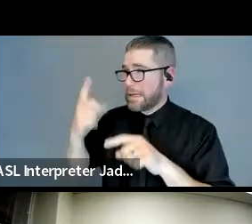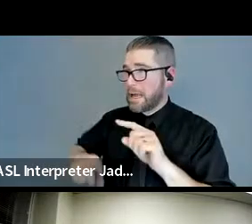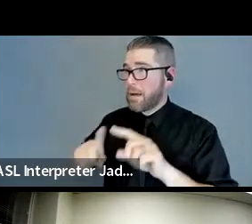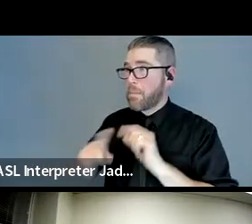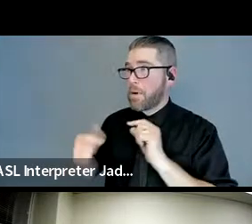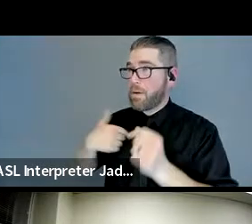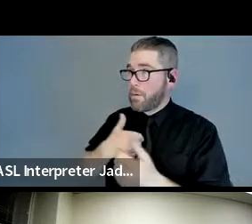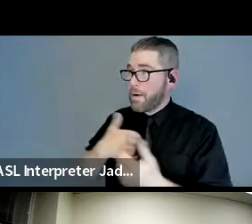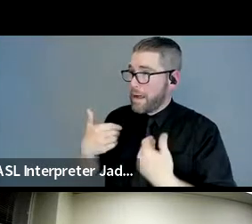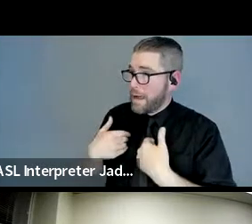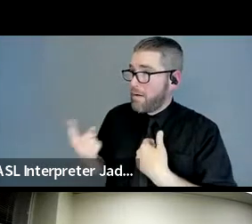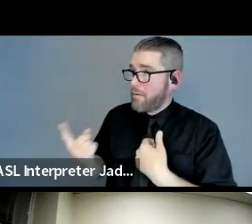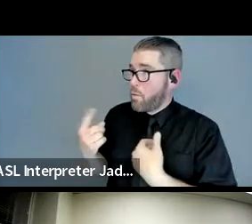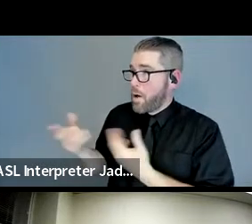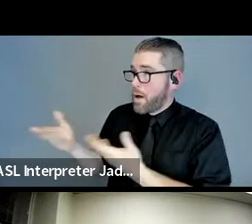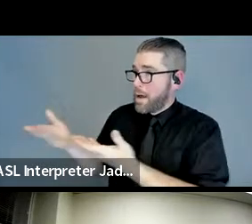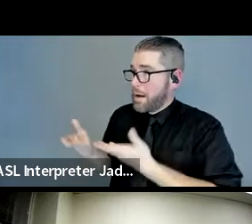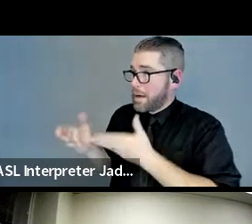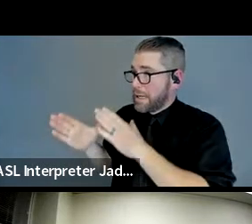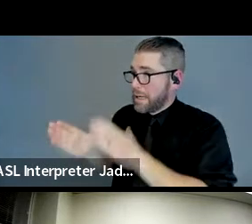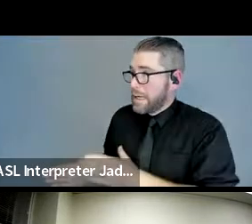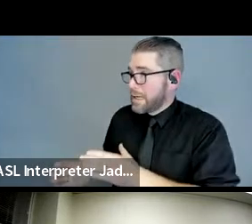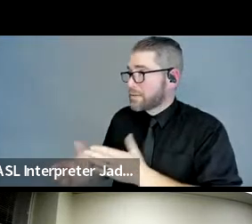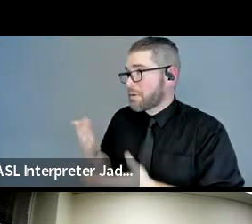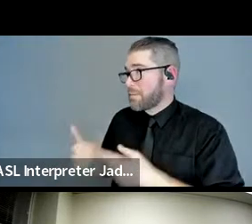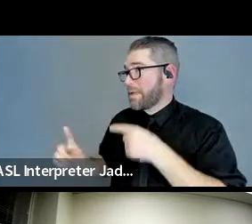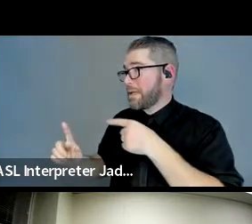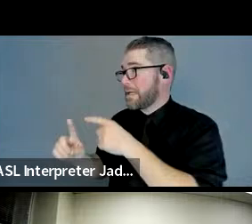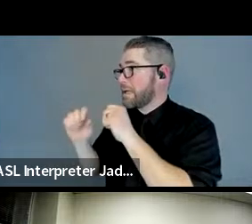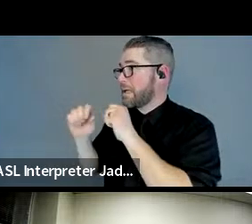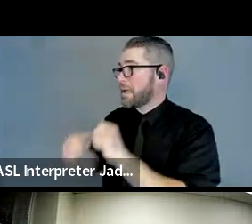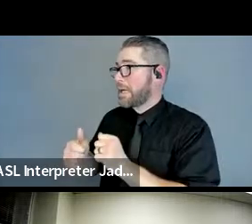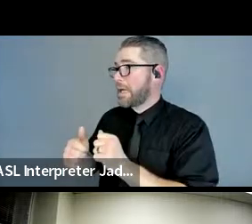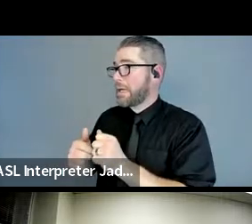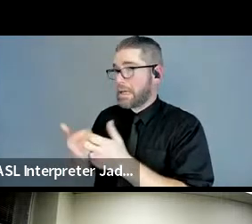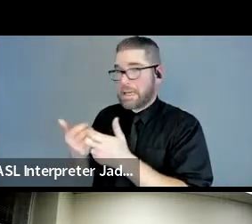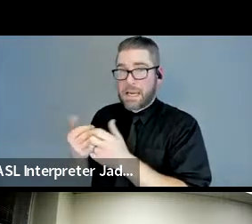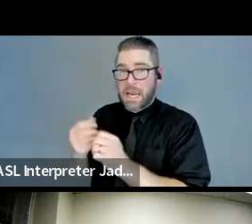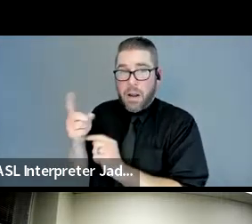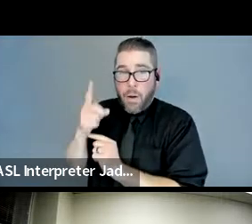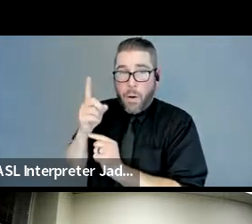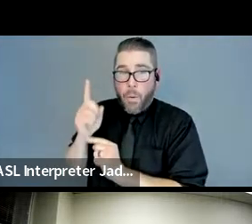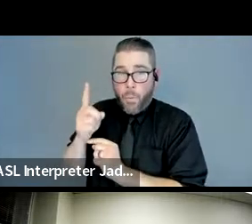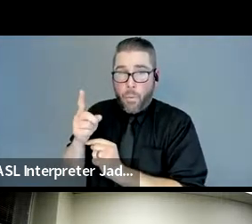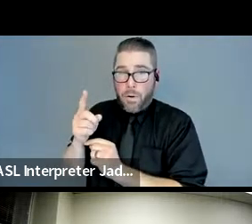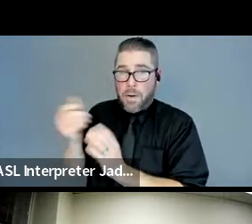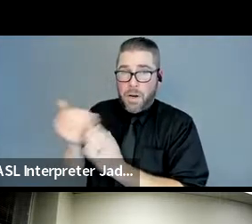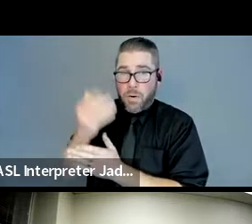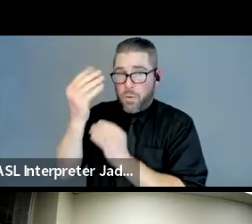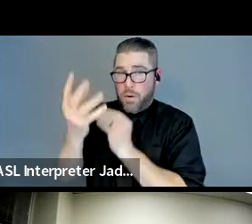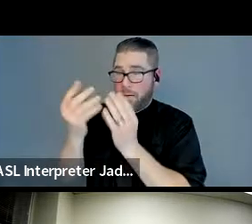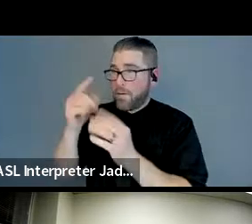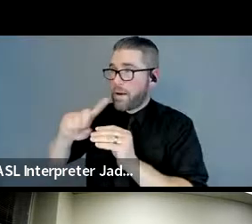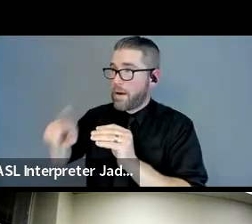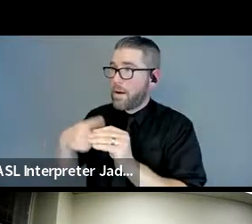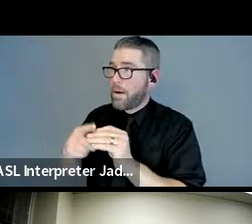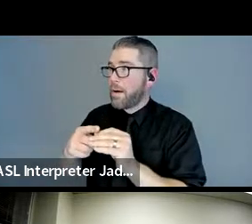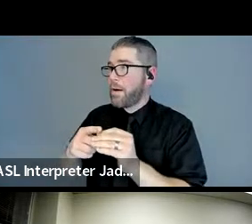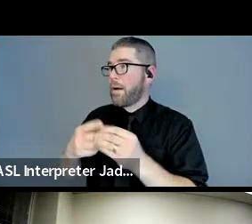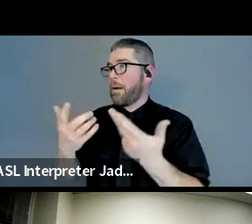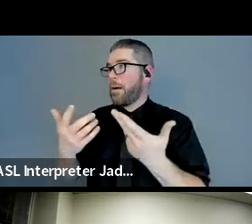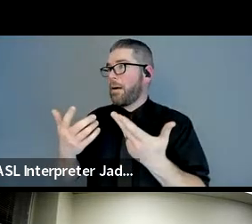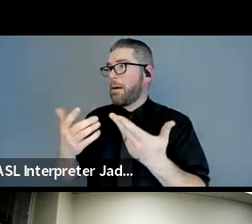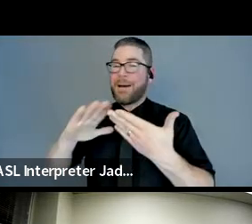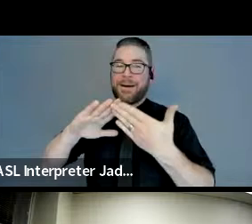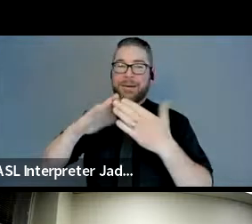like 1 minute update, because it's something that the committee has been asking for several meetings now about urban greening and vegetative barriers.